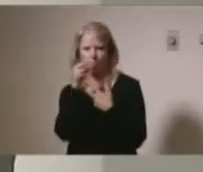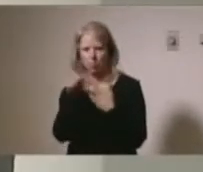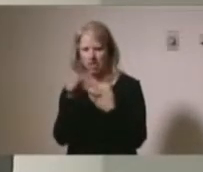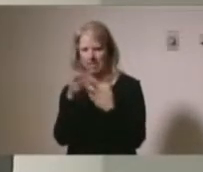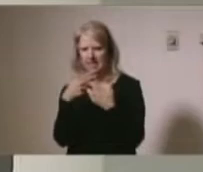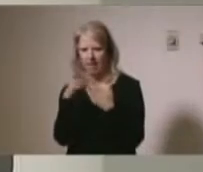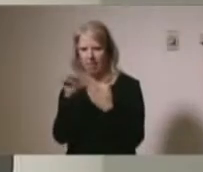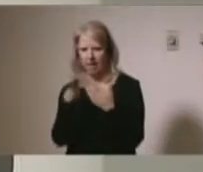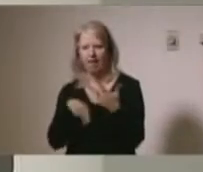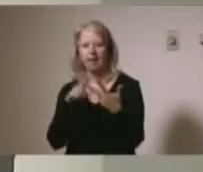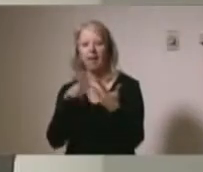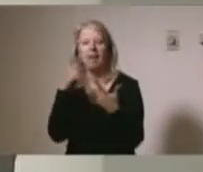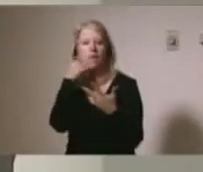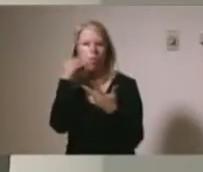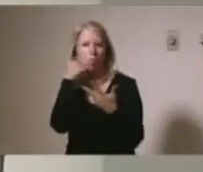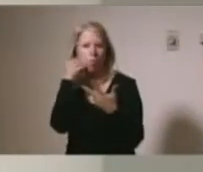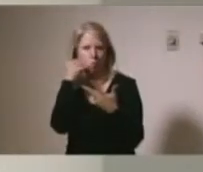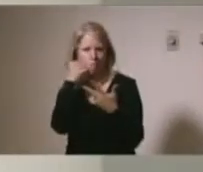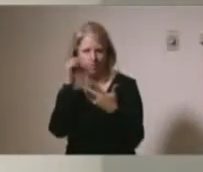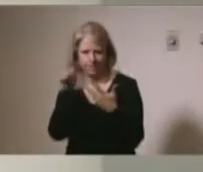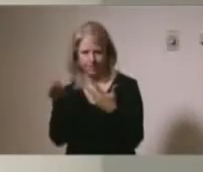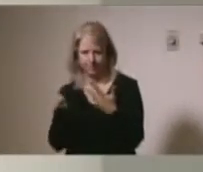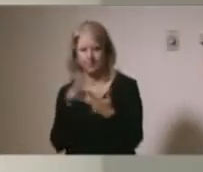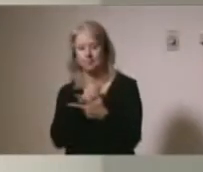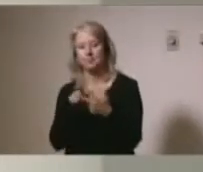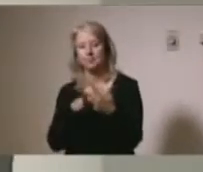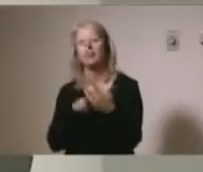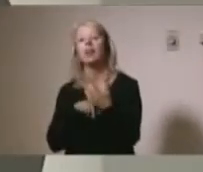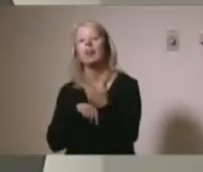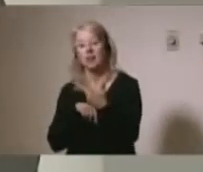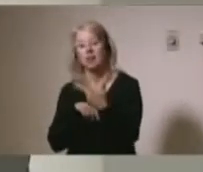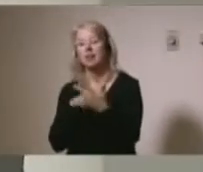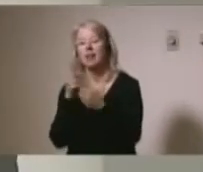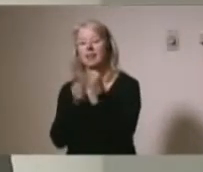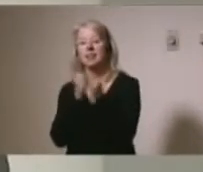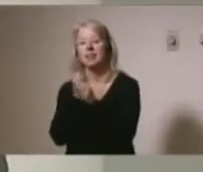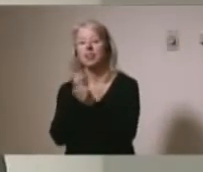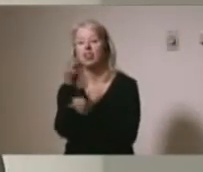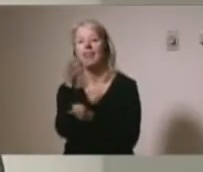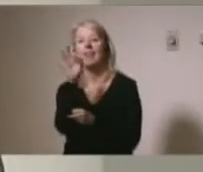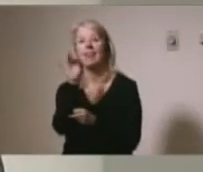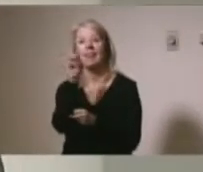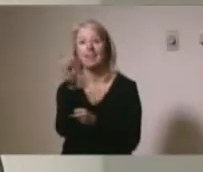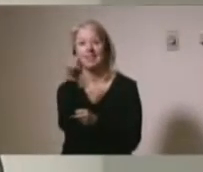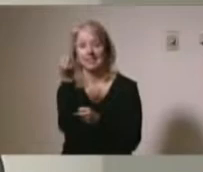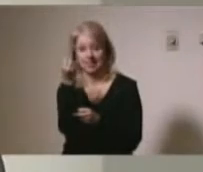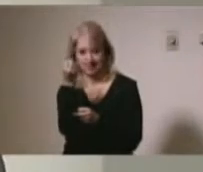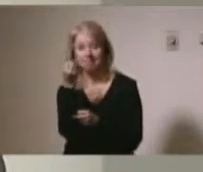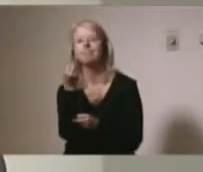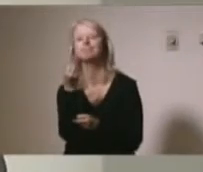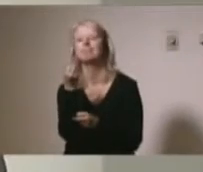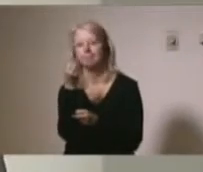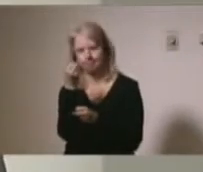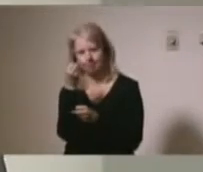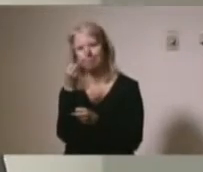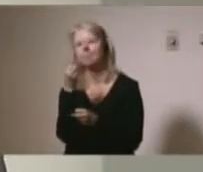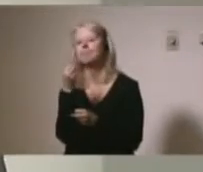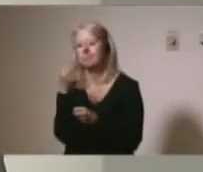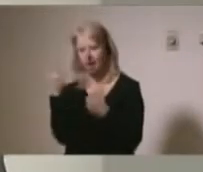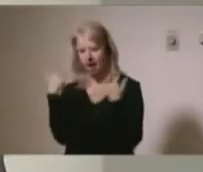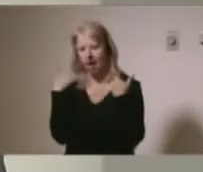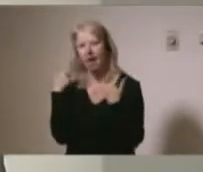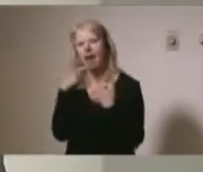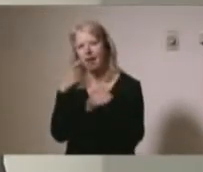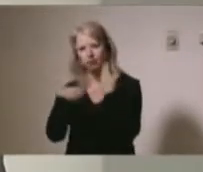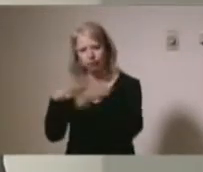bank, and a telephone exchange. In the 1980s, a progressive government adopted a neoliberal